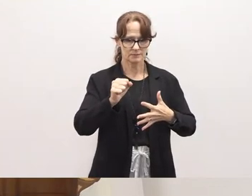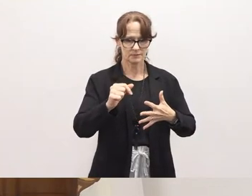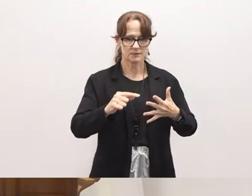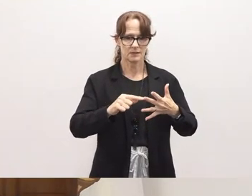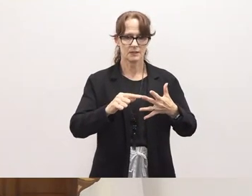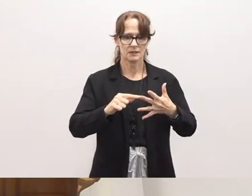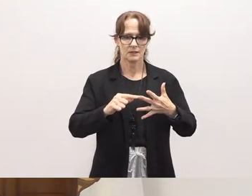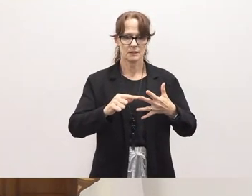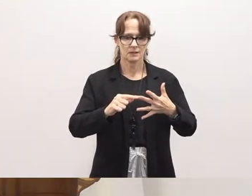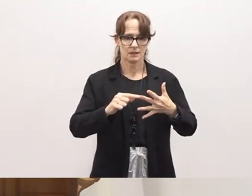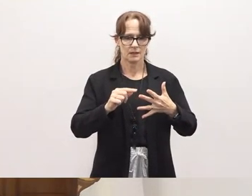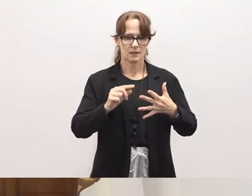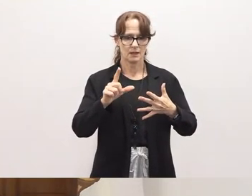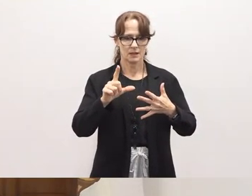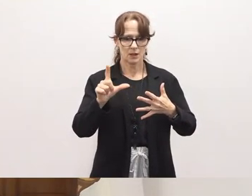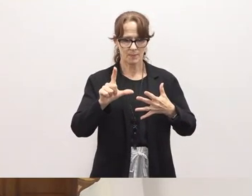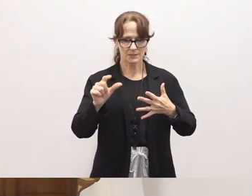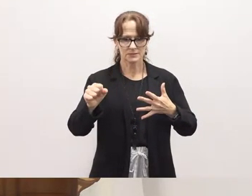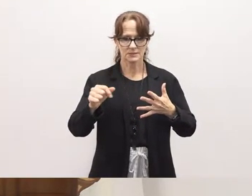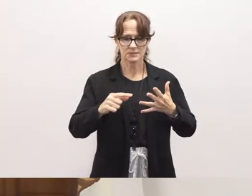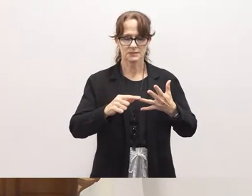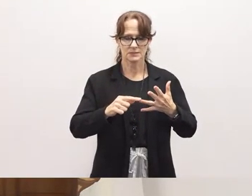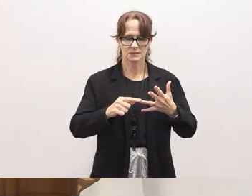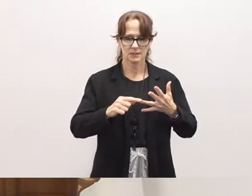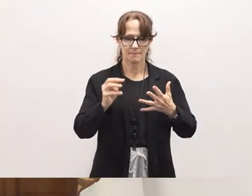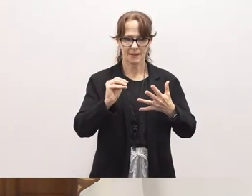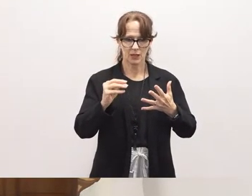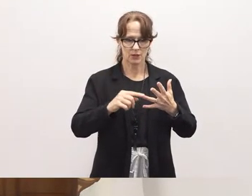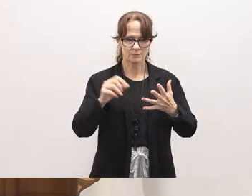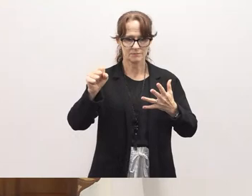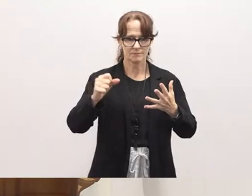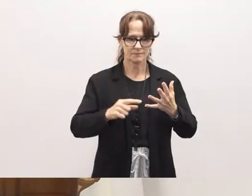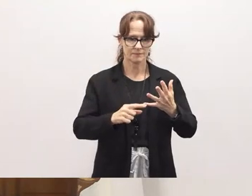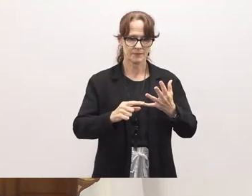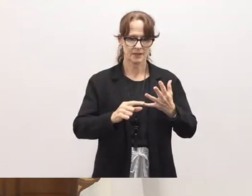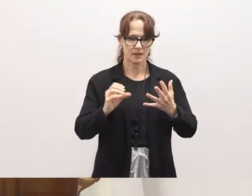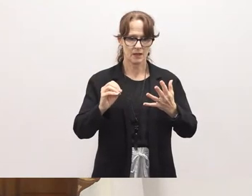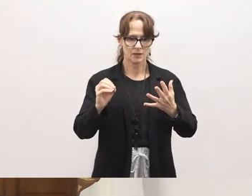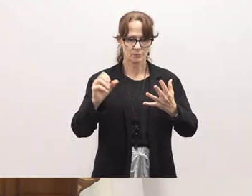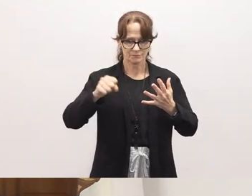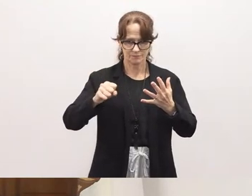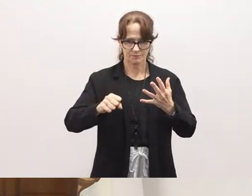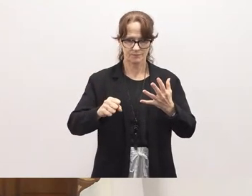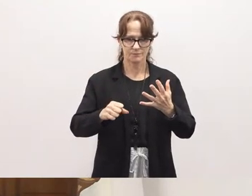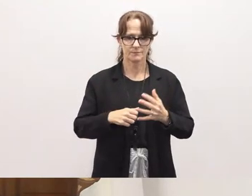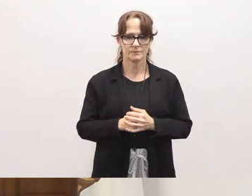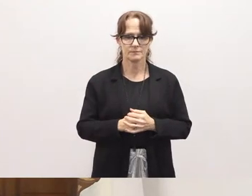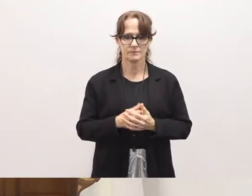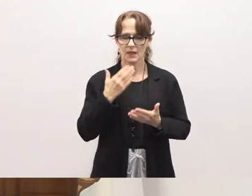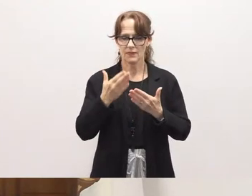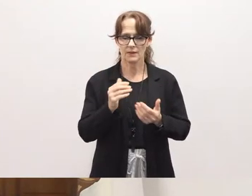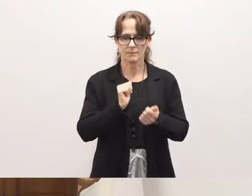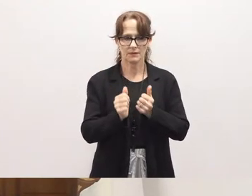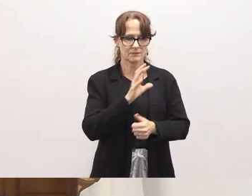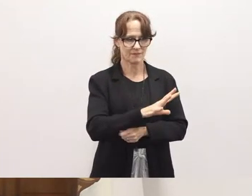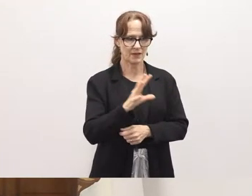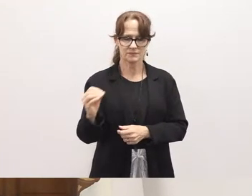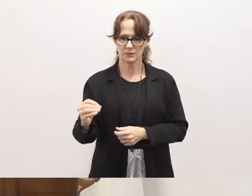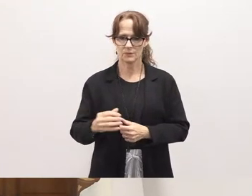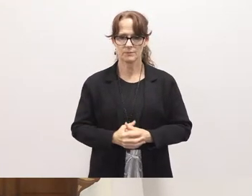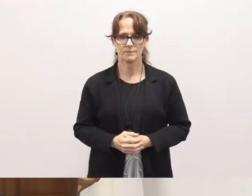Aye. Member Lopez. Aye. Member Miller. Aye. And Member Otto. Aye. Thank you. That passes